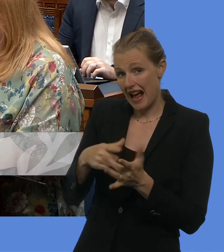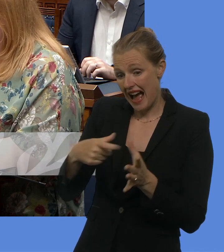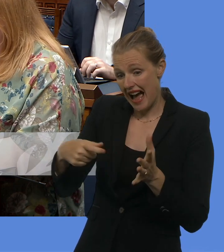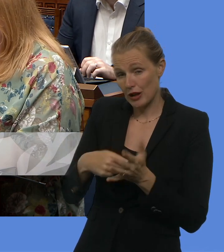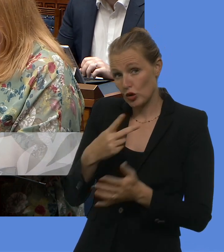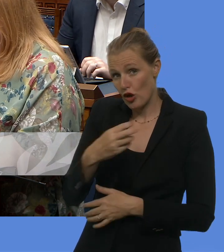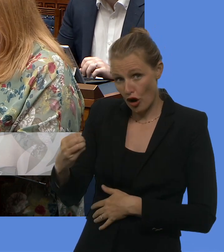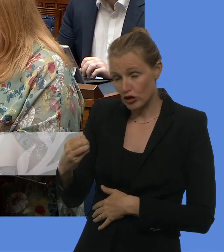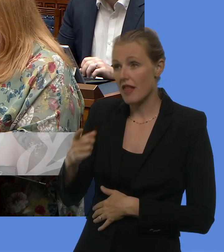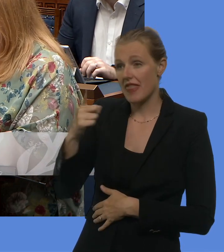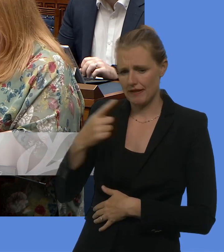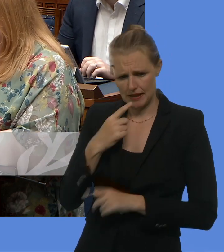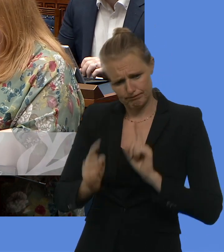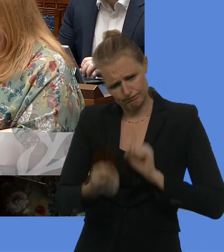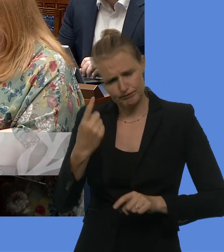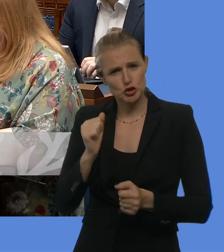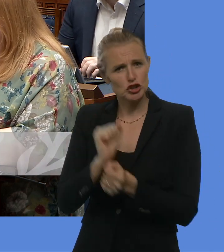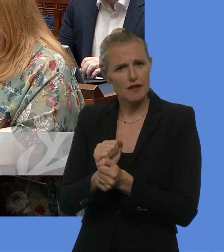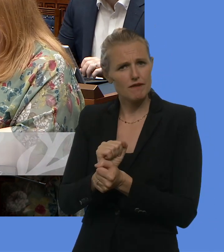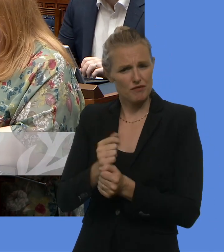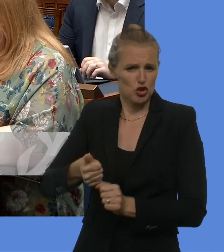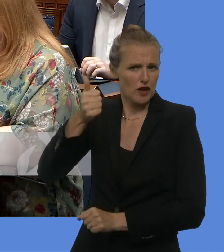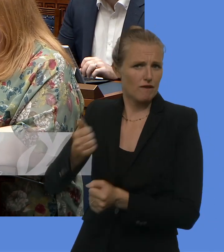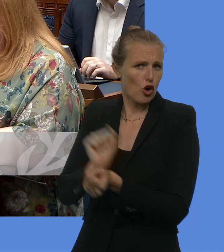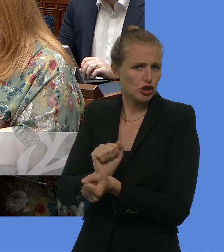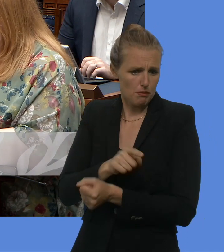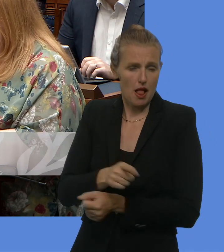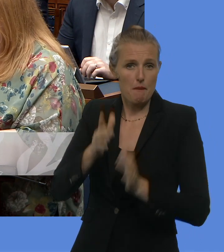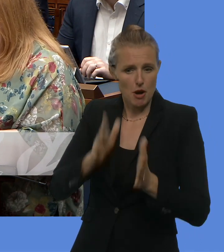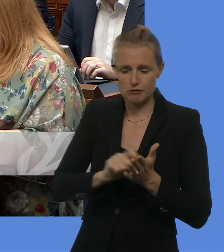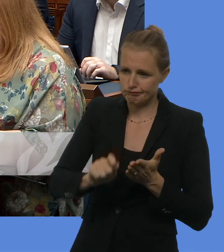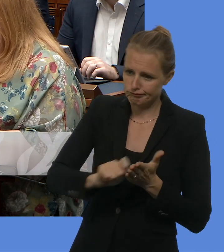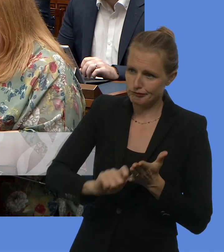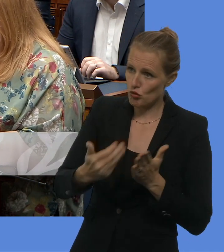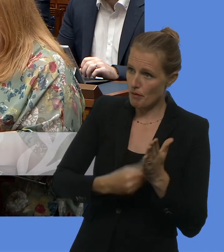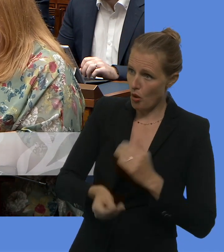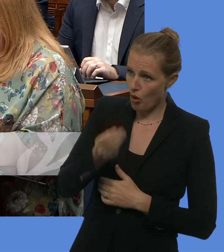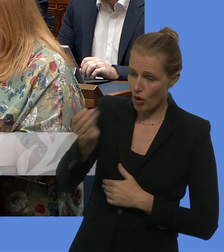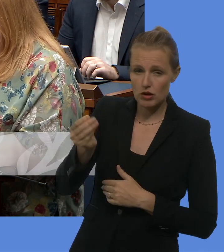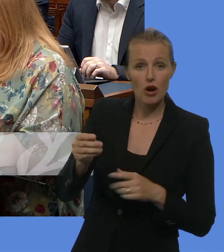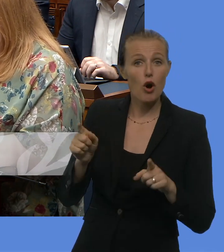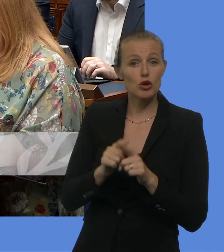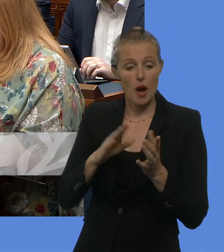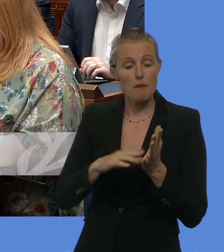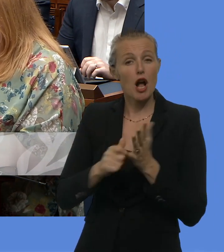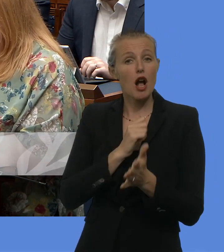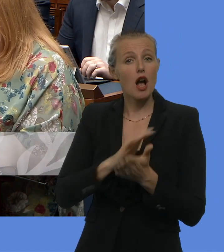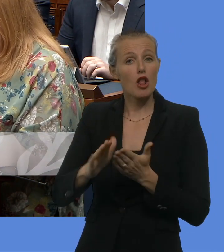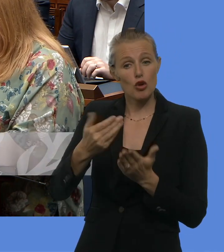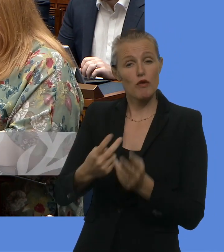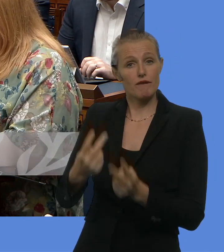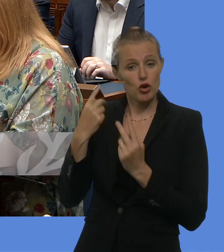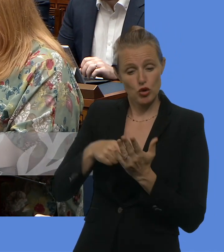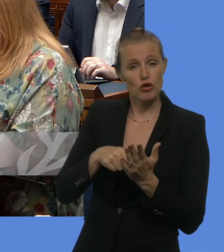to require the Chief Constable to submit a further report on the matter, and that provided the terms of reference for the McCulloch Review meet the Board's Section 59